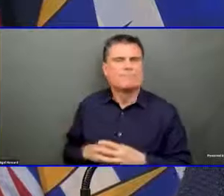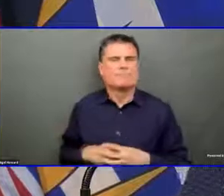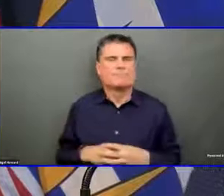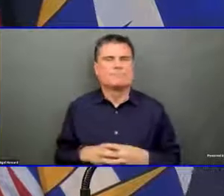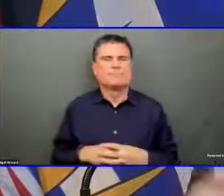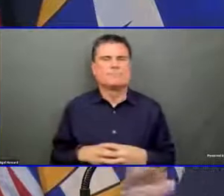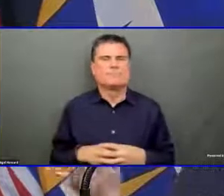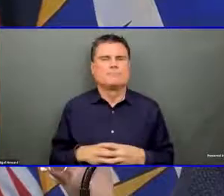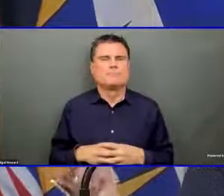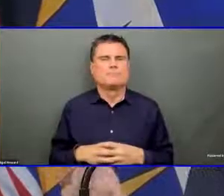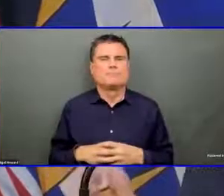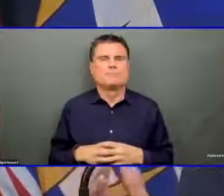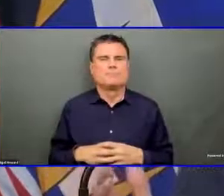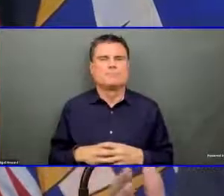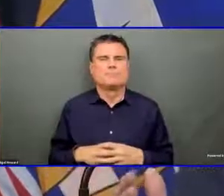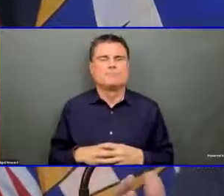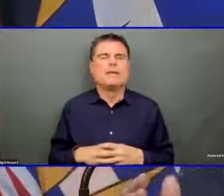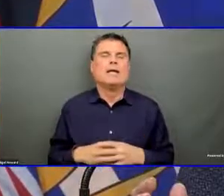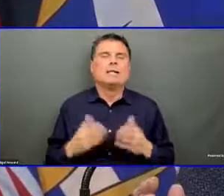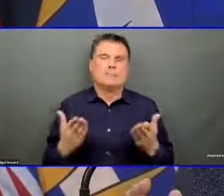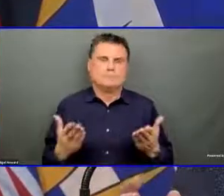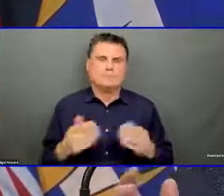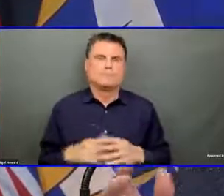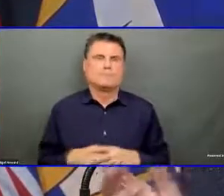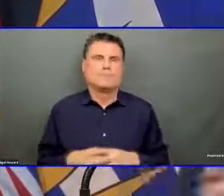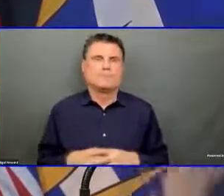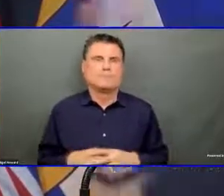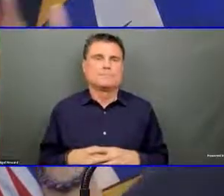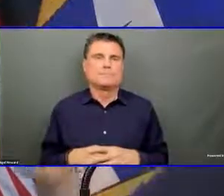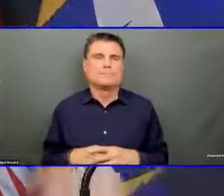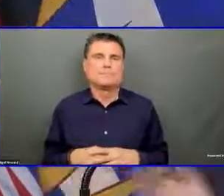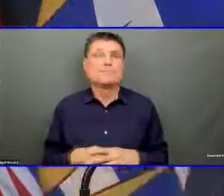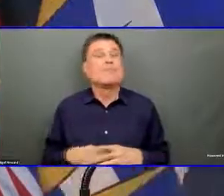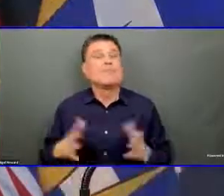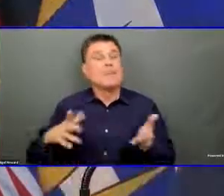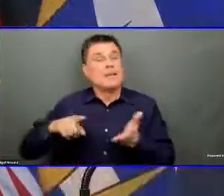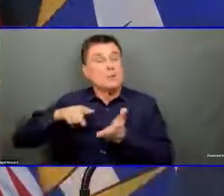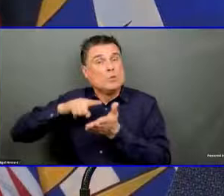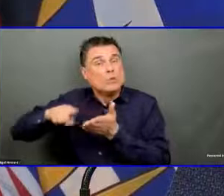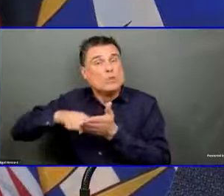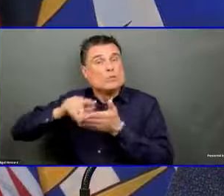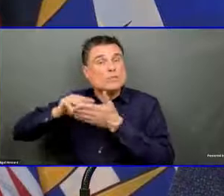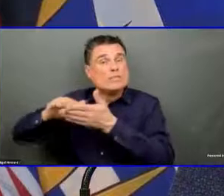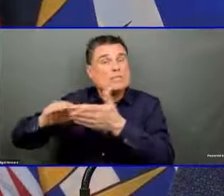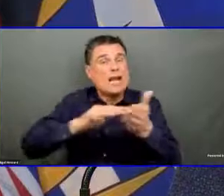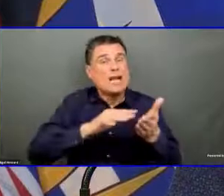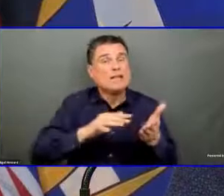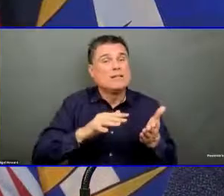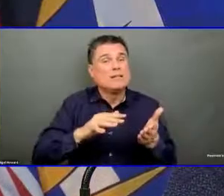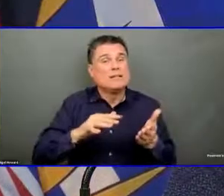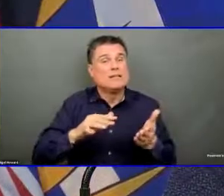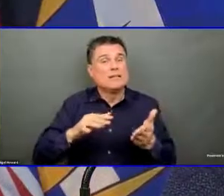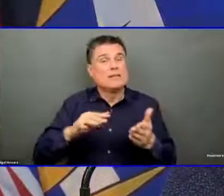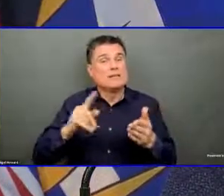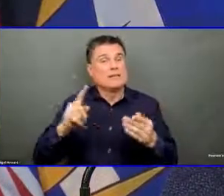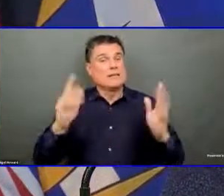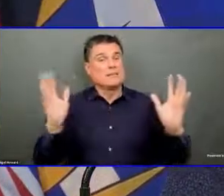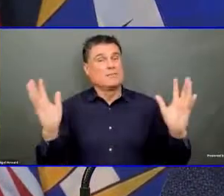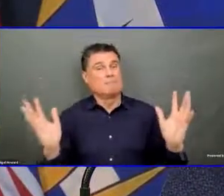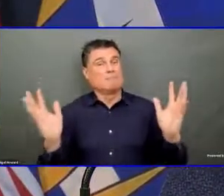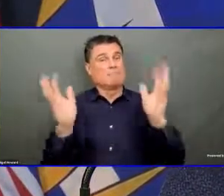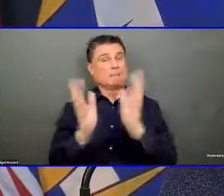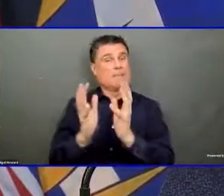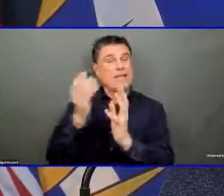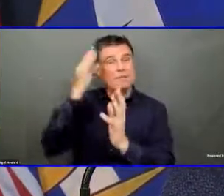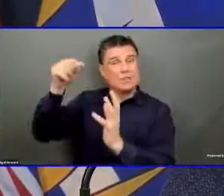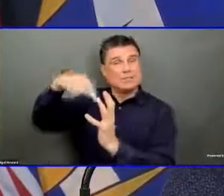that is challenging. There's no single place that we have the information on everybody who's been infected. But we do